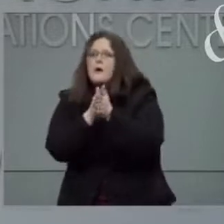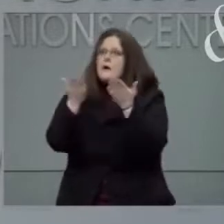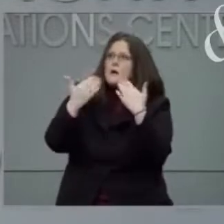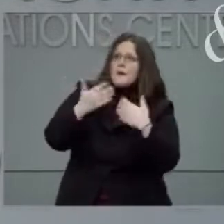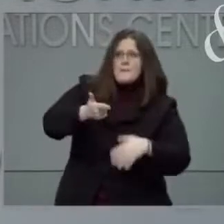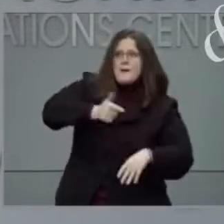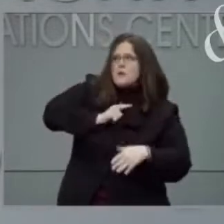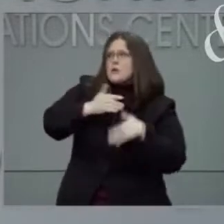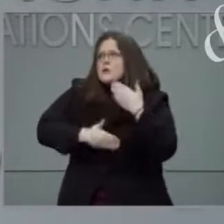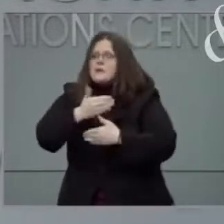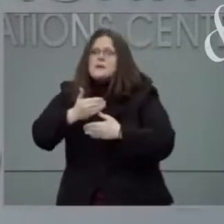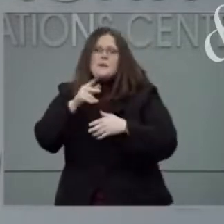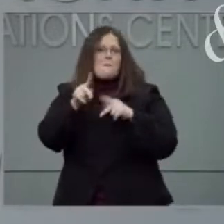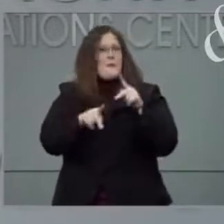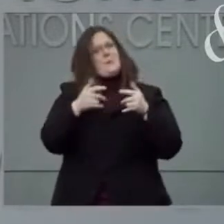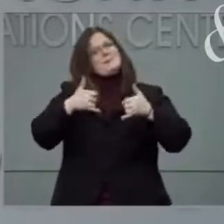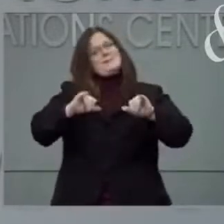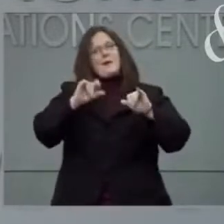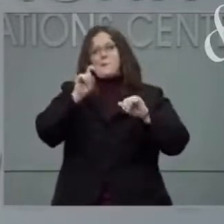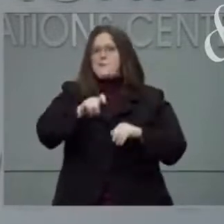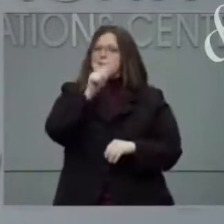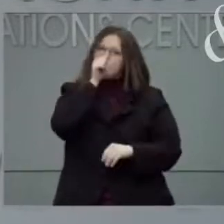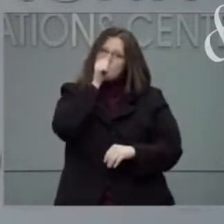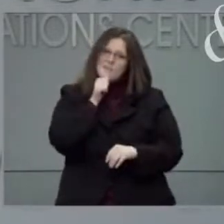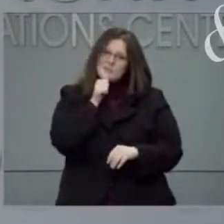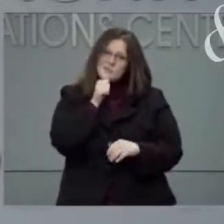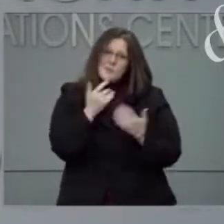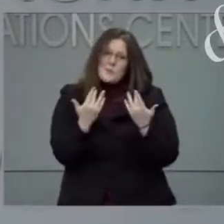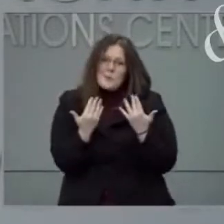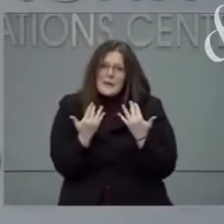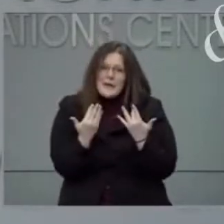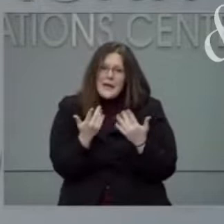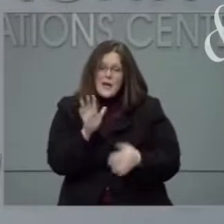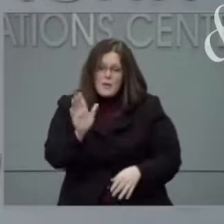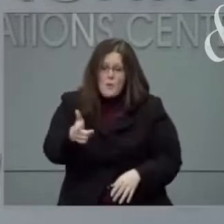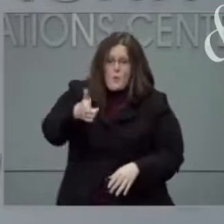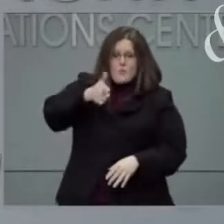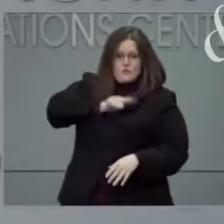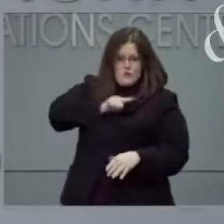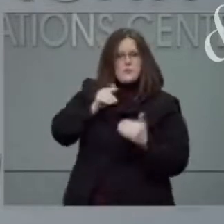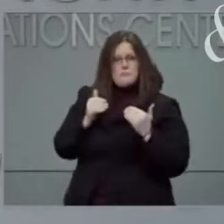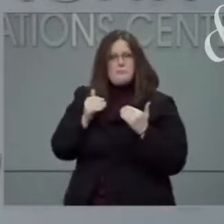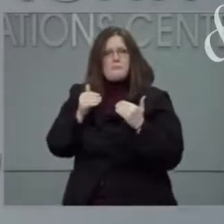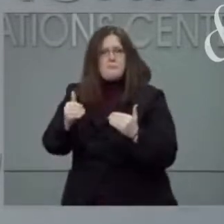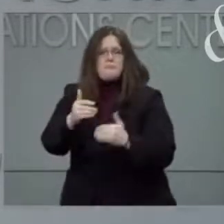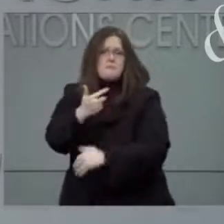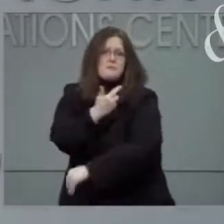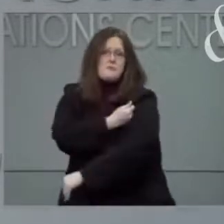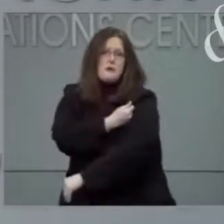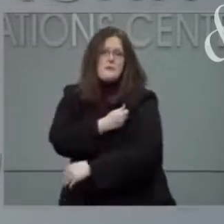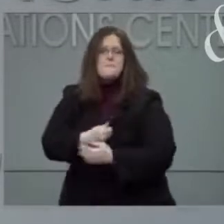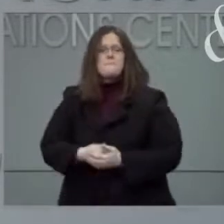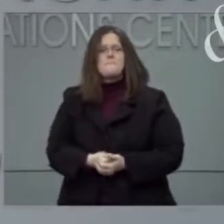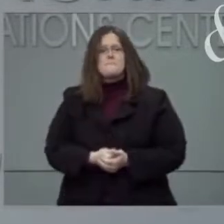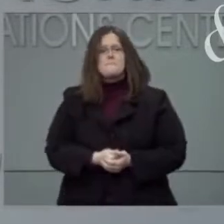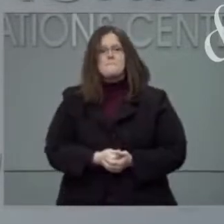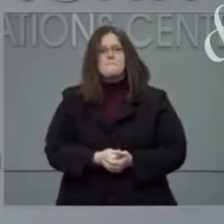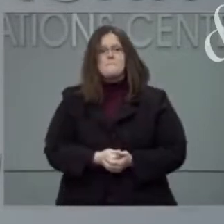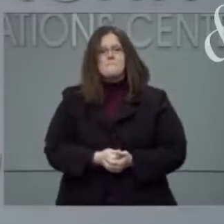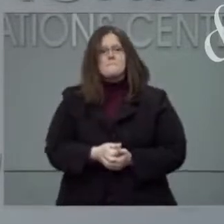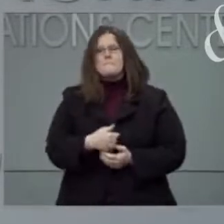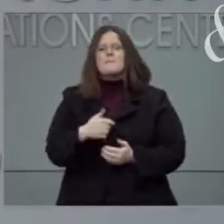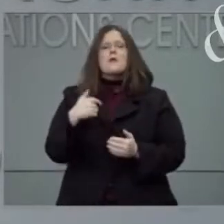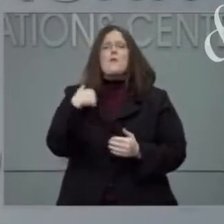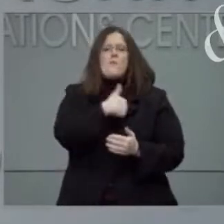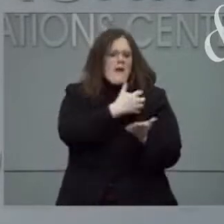time and their turn to get your shot. We've been able to move this quickly because of